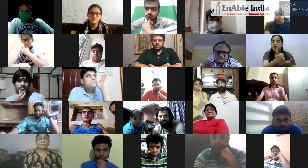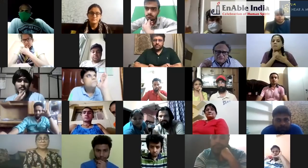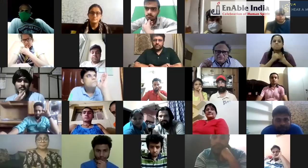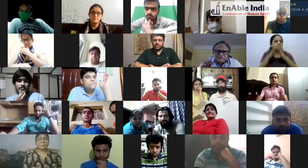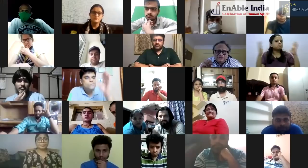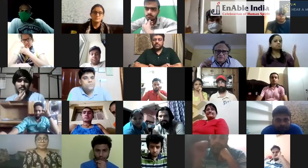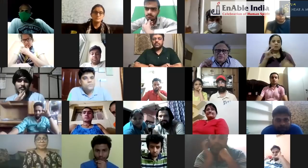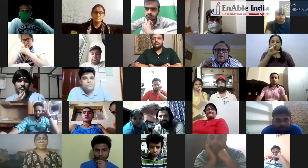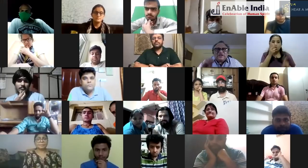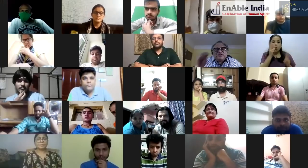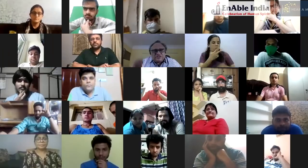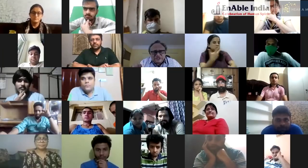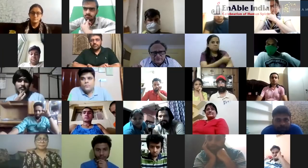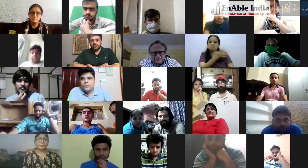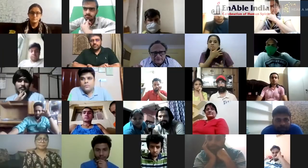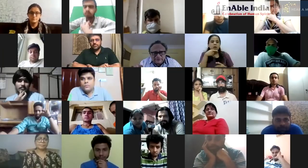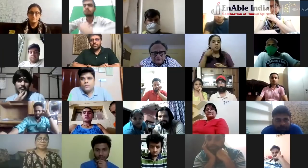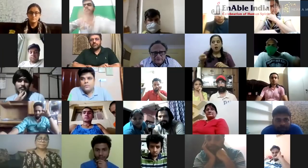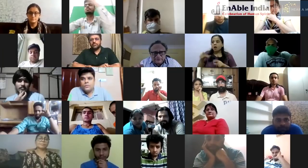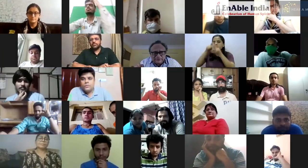much against it.